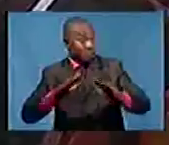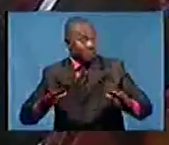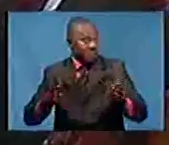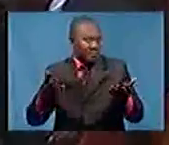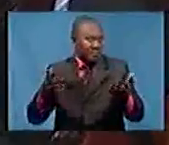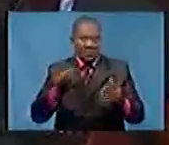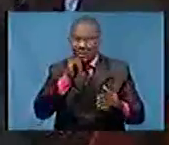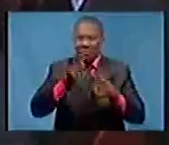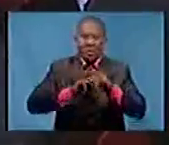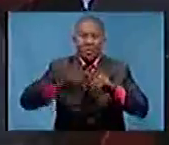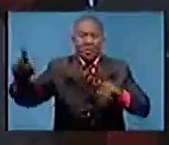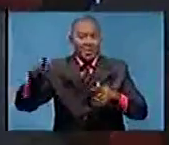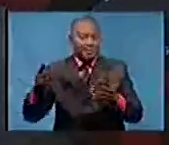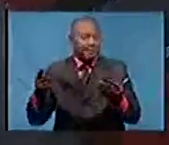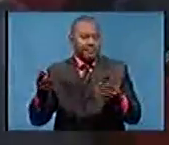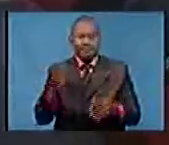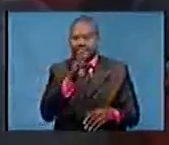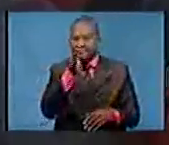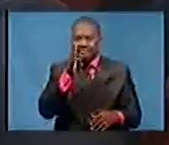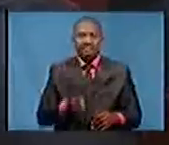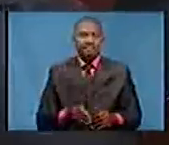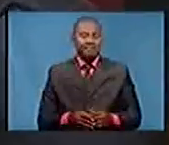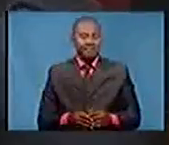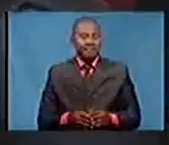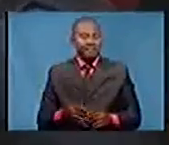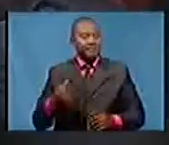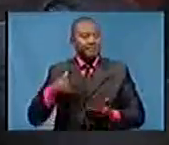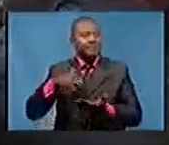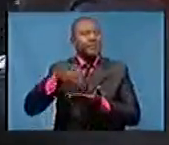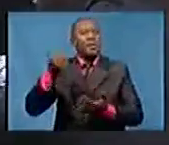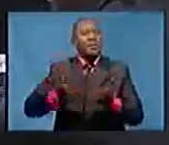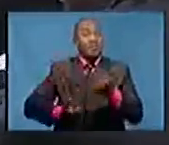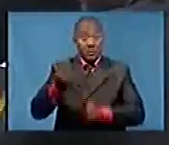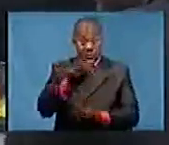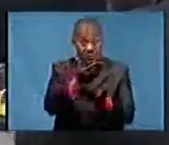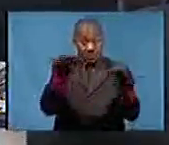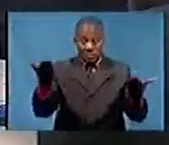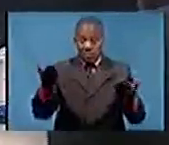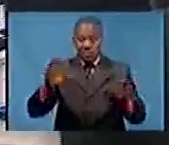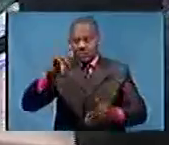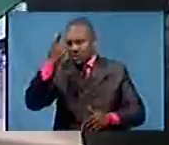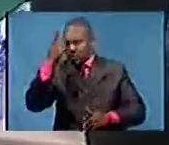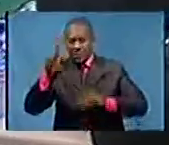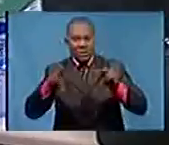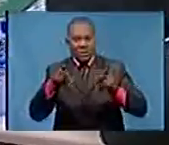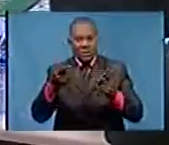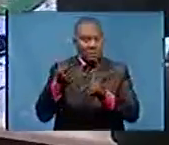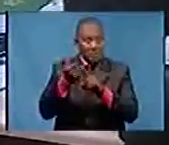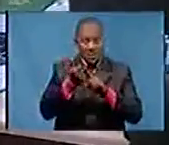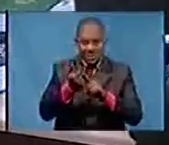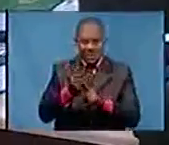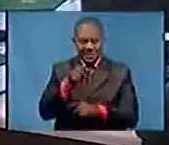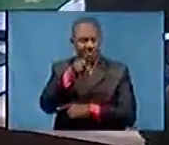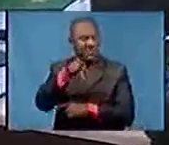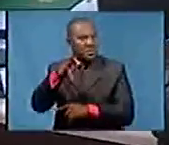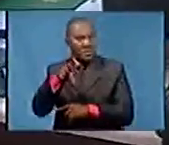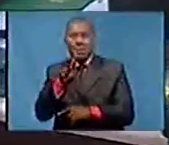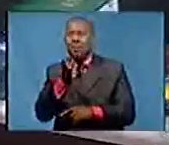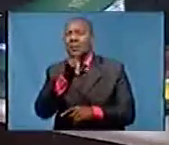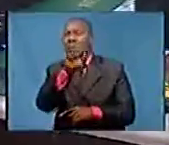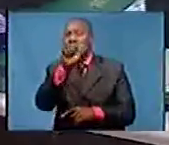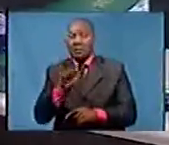exile. And I believe that most of you, the politicians, you have your passports and visas ready.